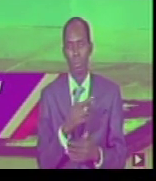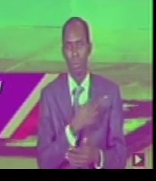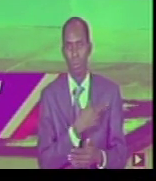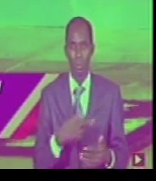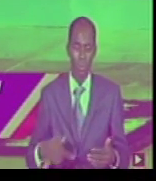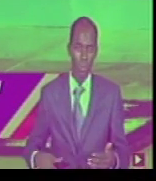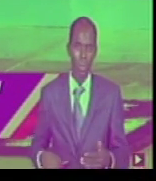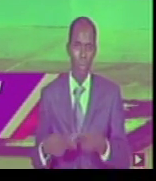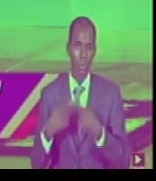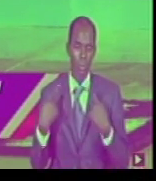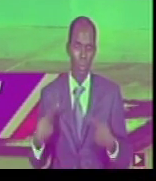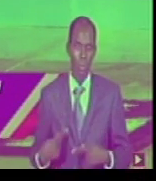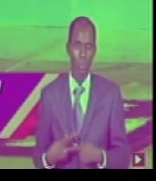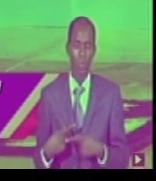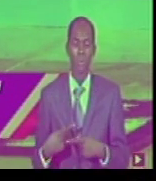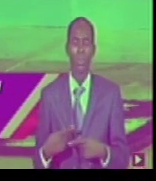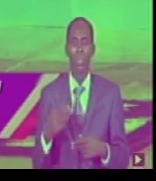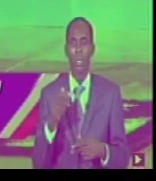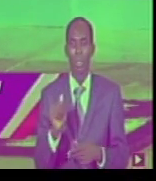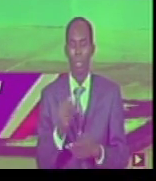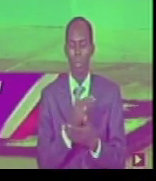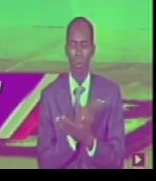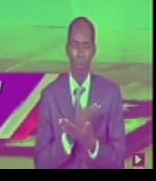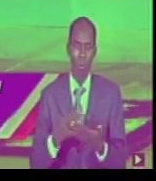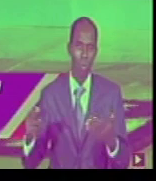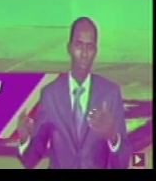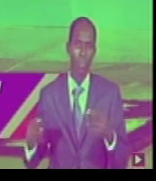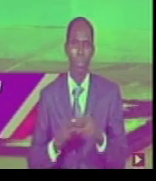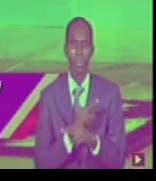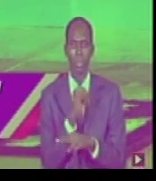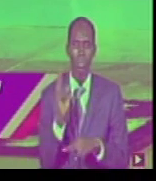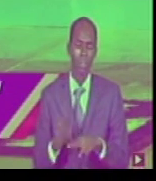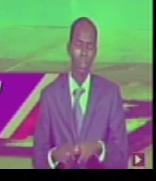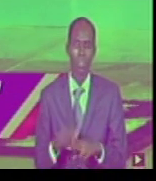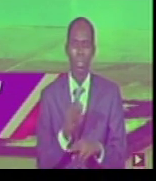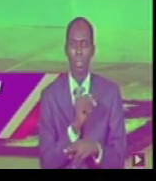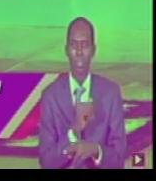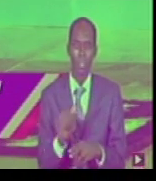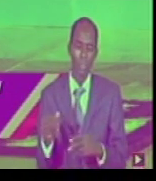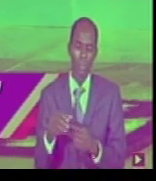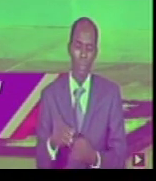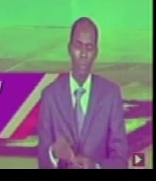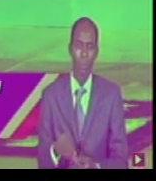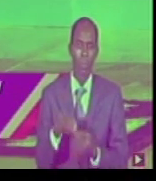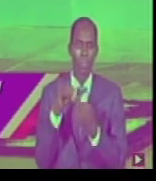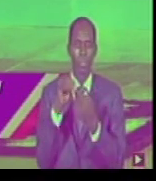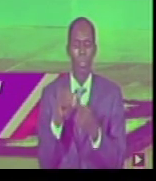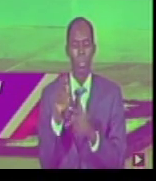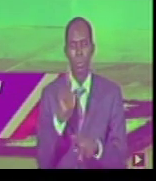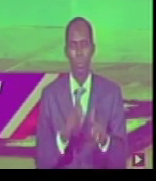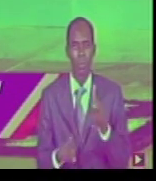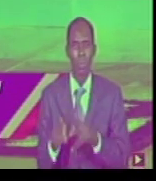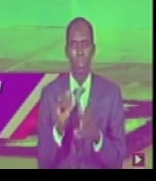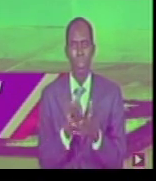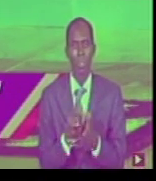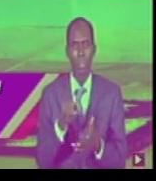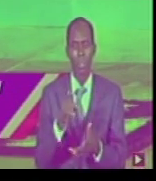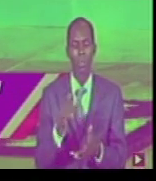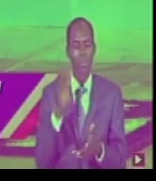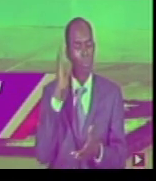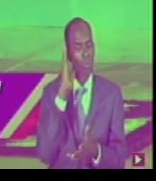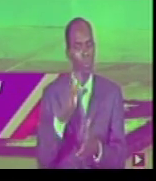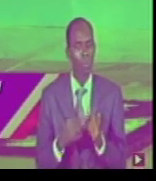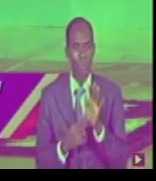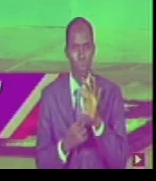holy nation. Tell me what follows. A peculiar people, that ye should show forth